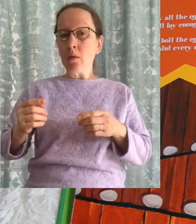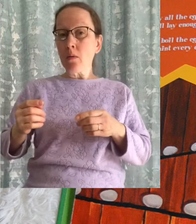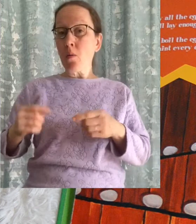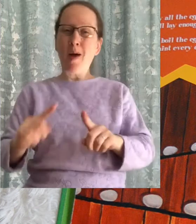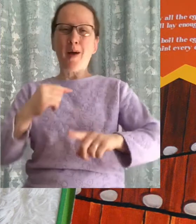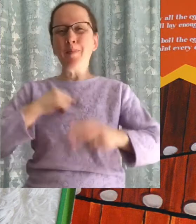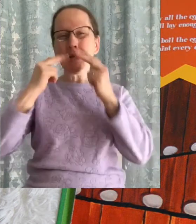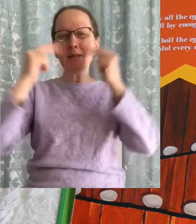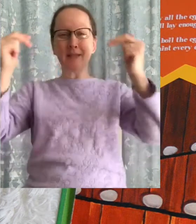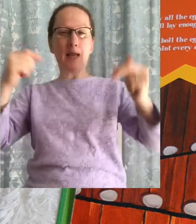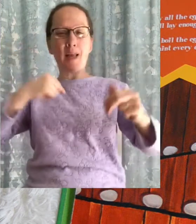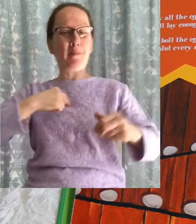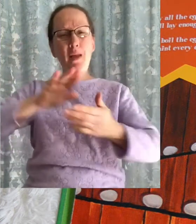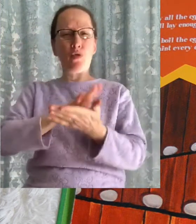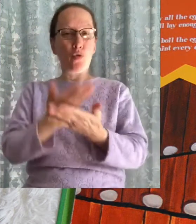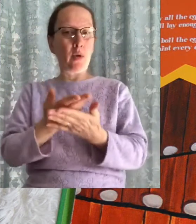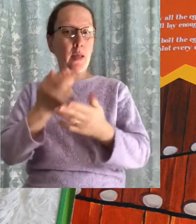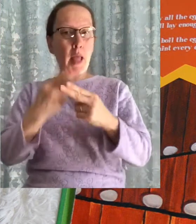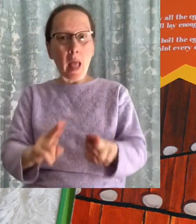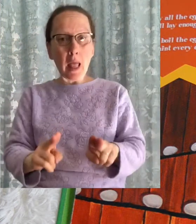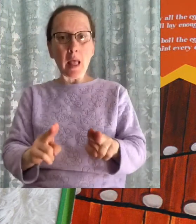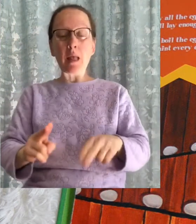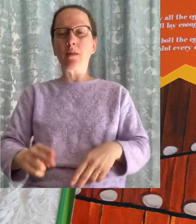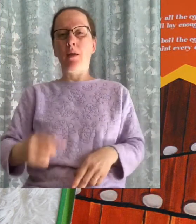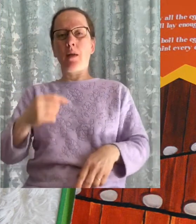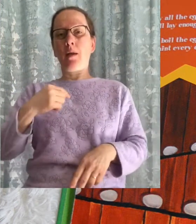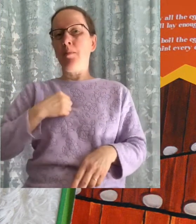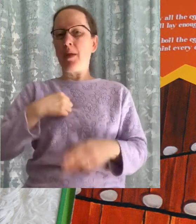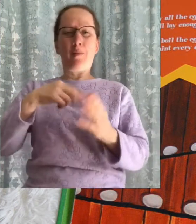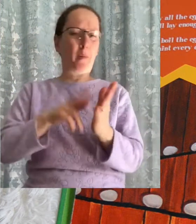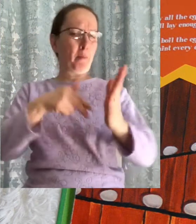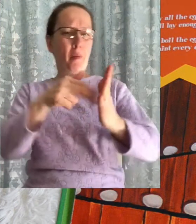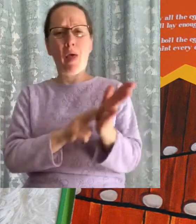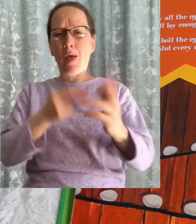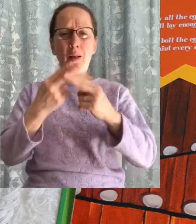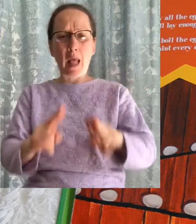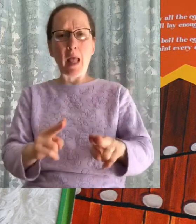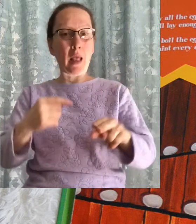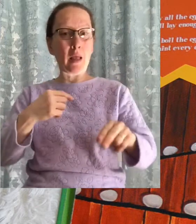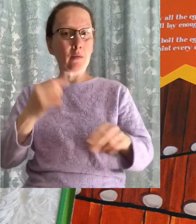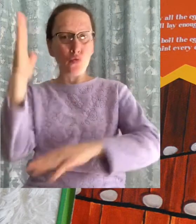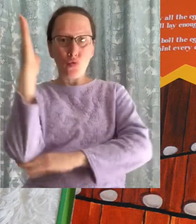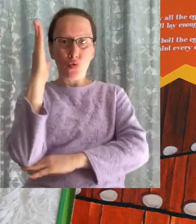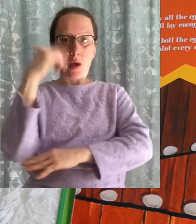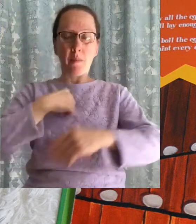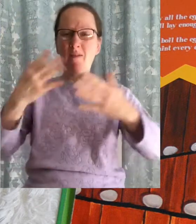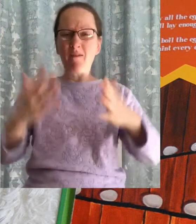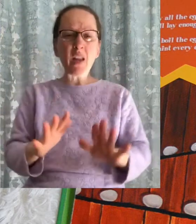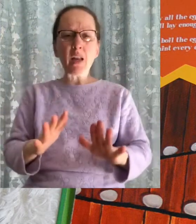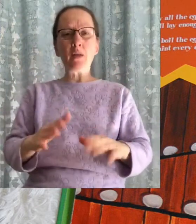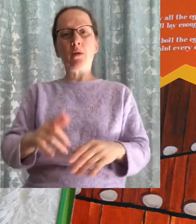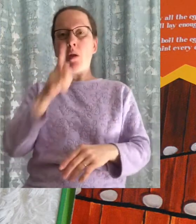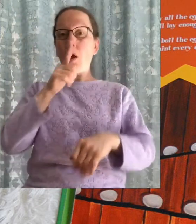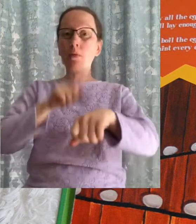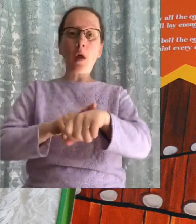eggs while I whistle a tune. I'll paint every egg, and I'll be done by noon. I'll take a